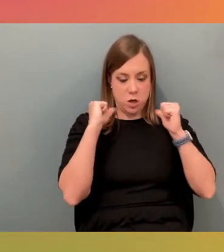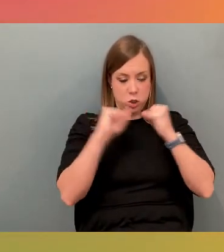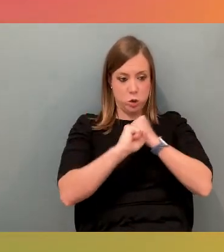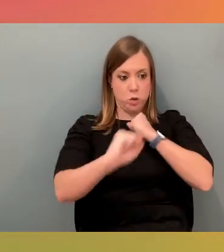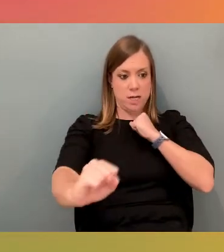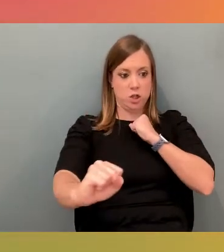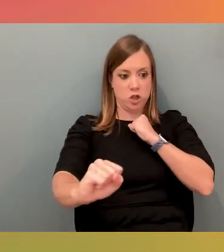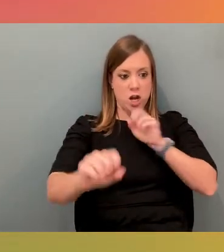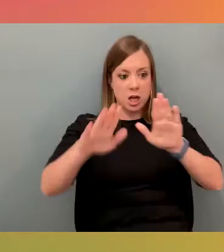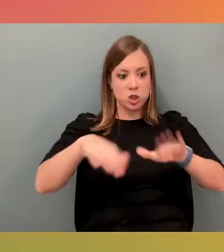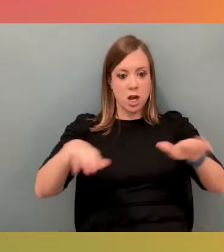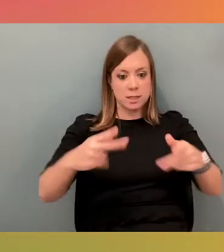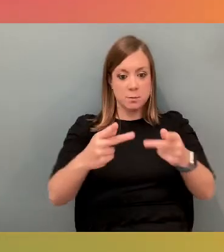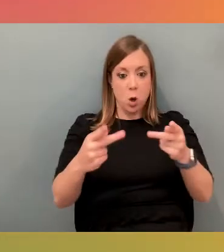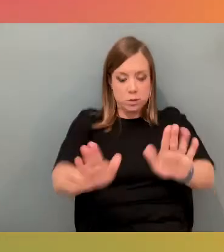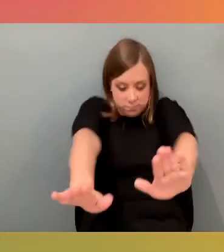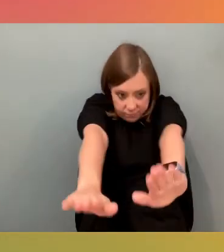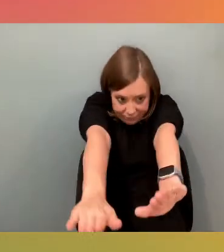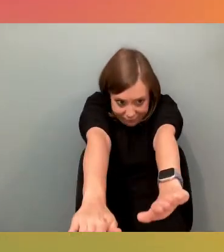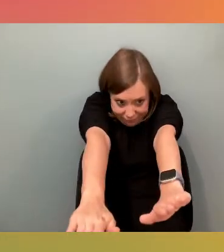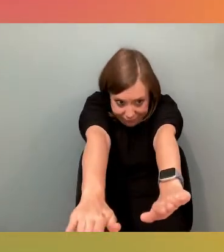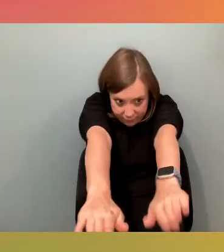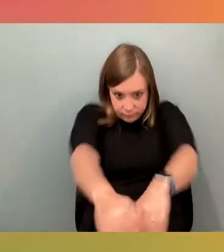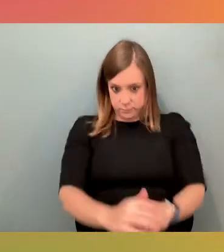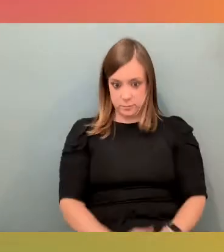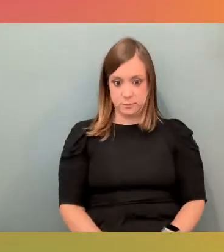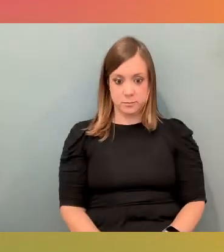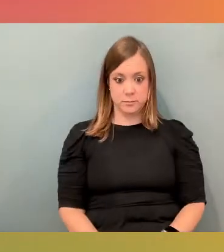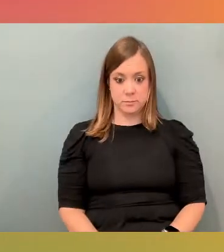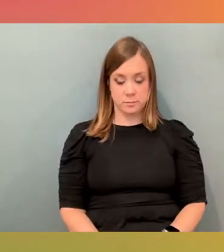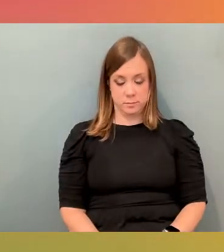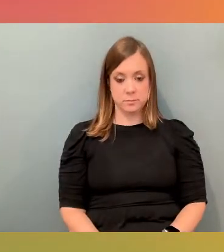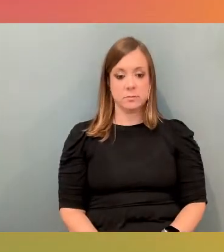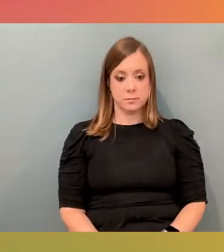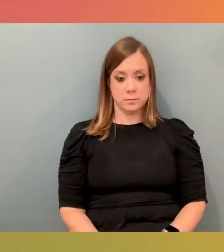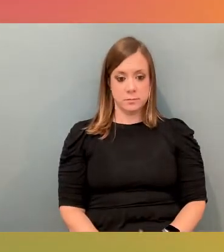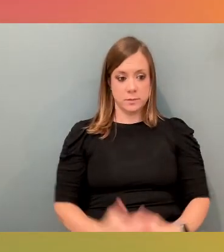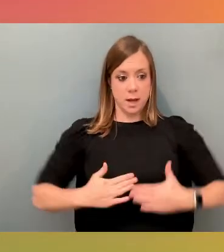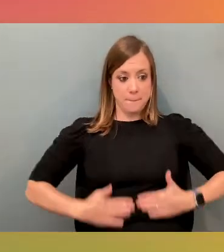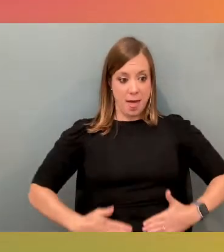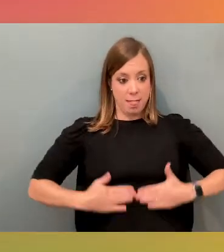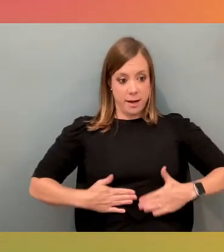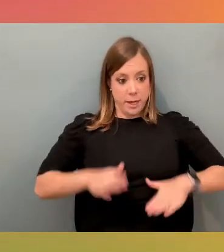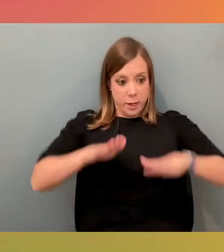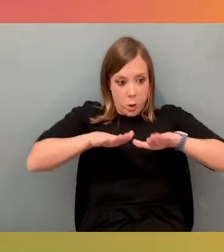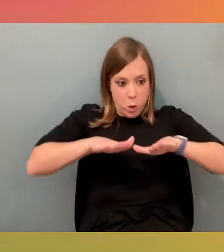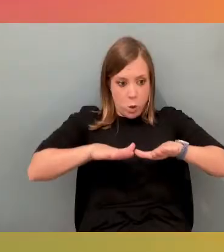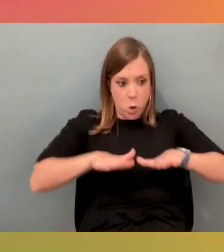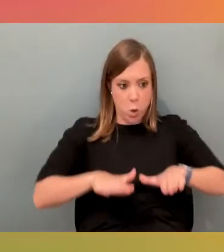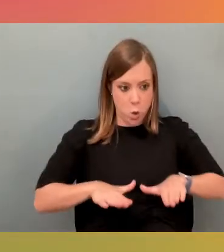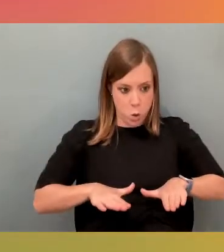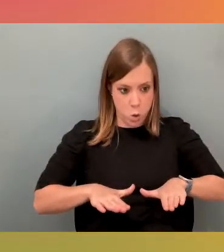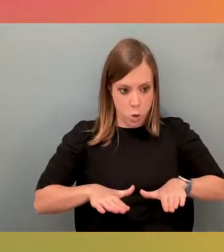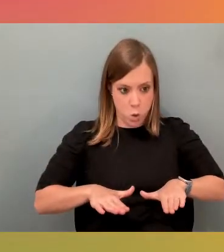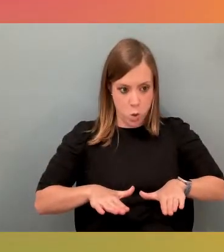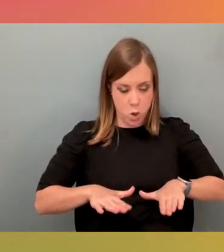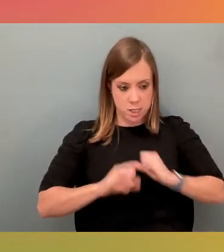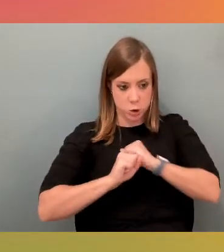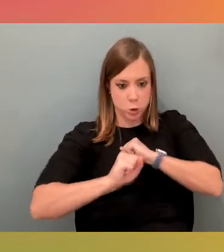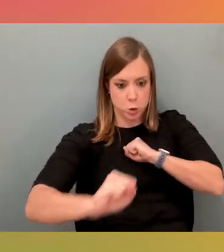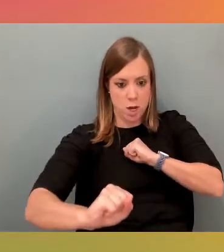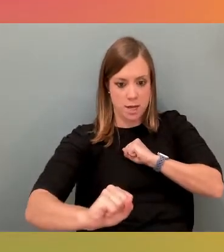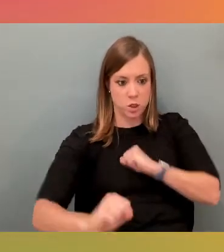variation, resting ears alongside the arms, belly lowers down. Just feeling that nice stretch from